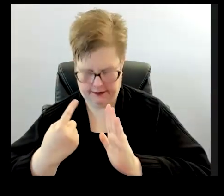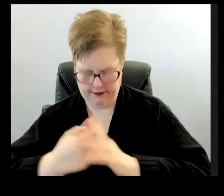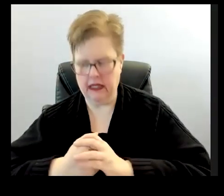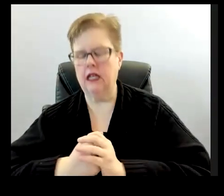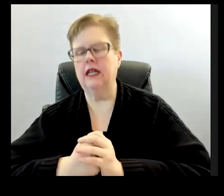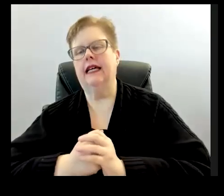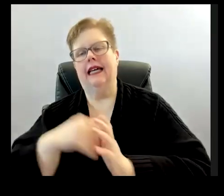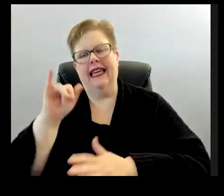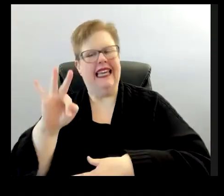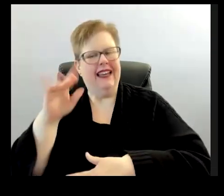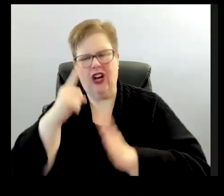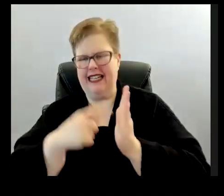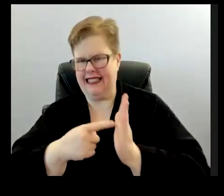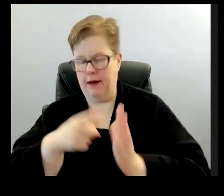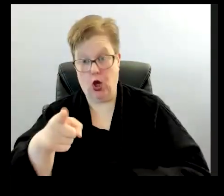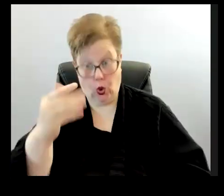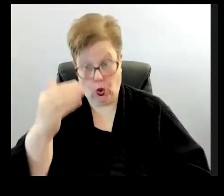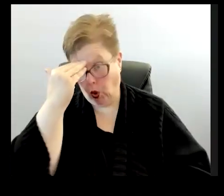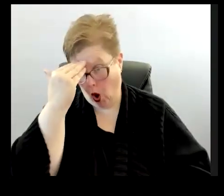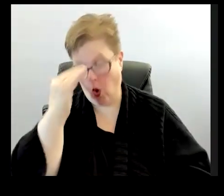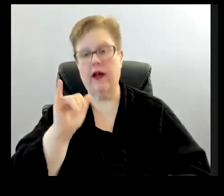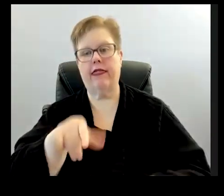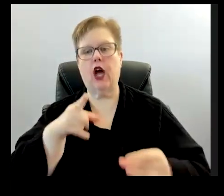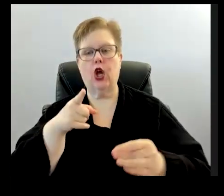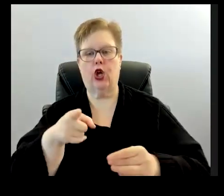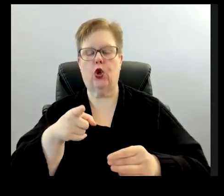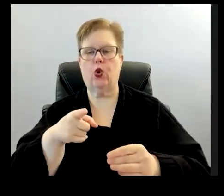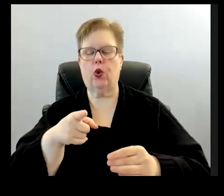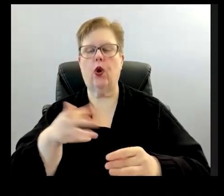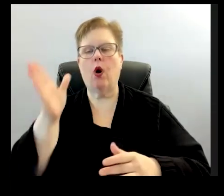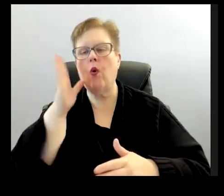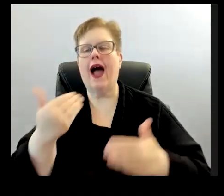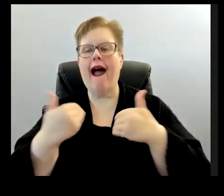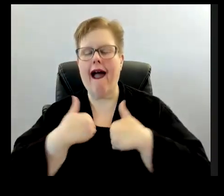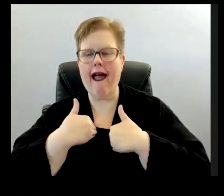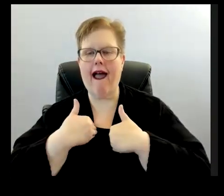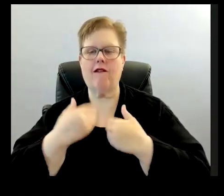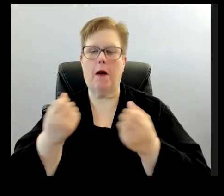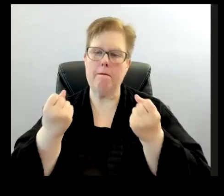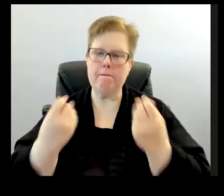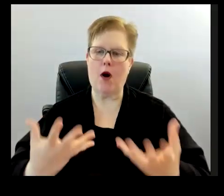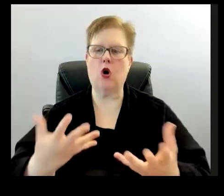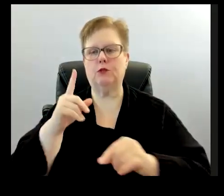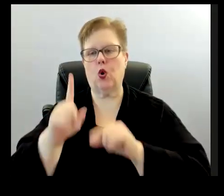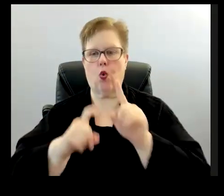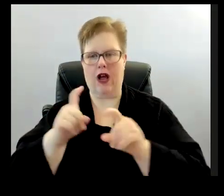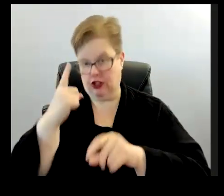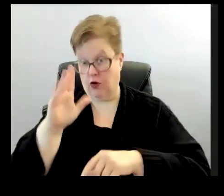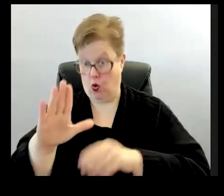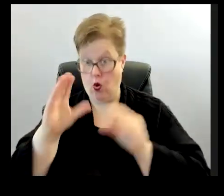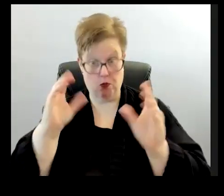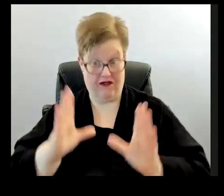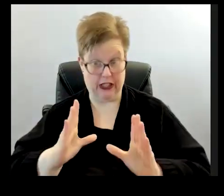If you, for example, know that you are going to have multiple questions for your professor,